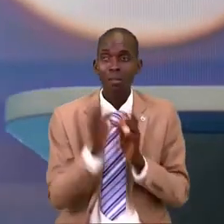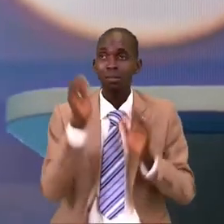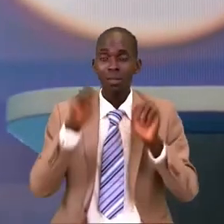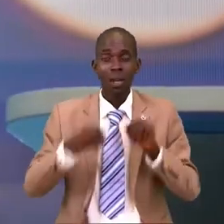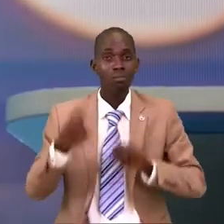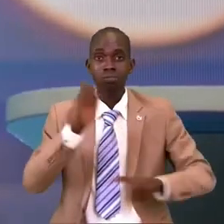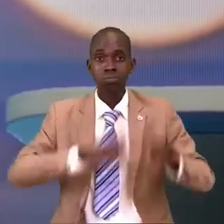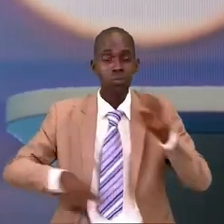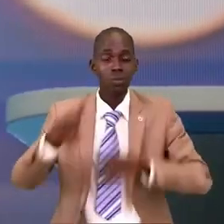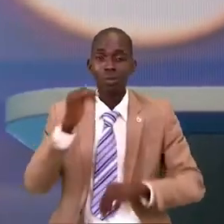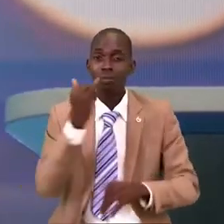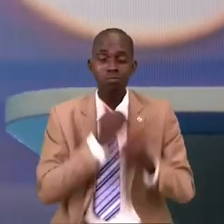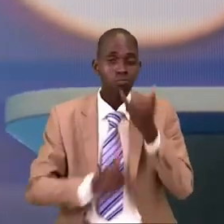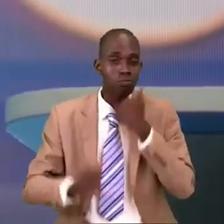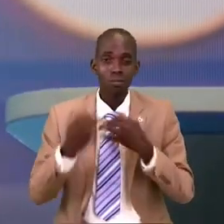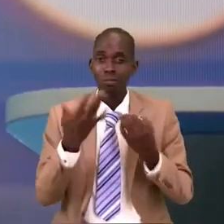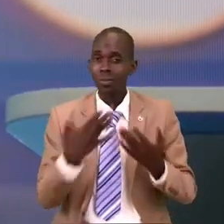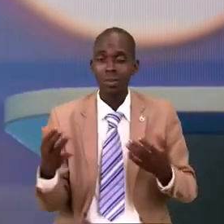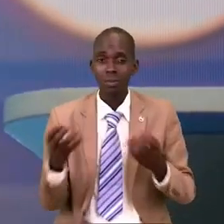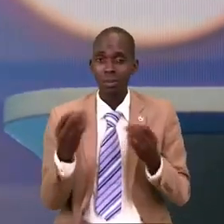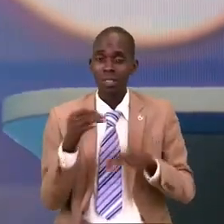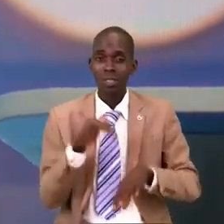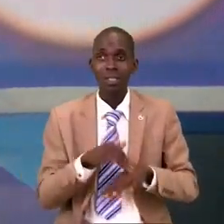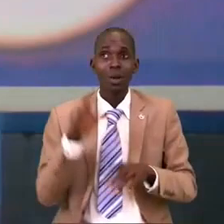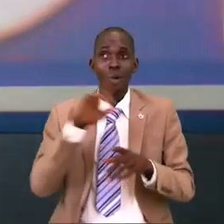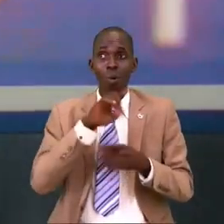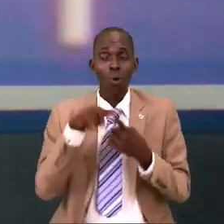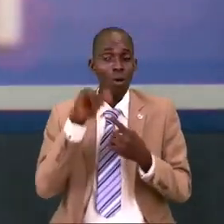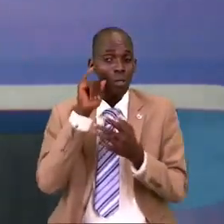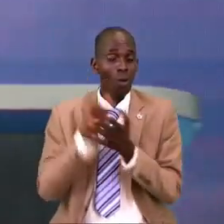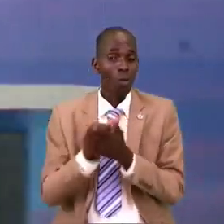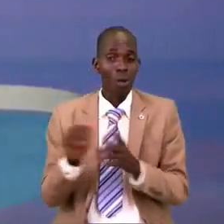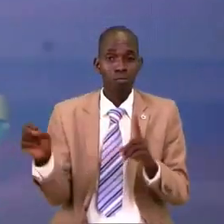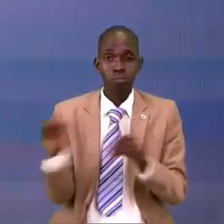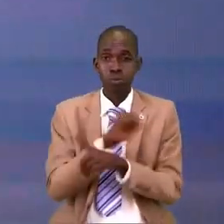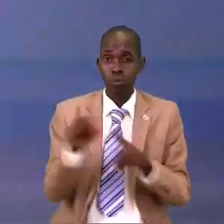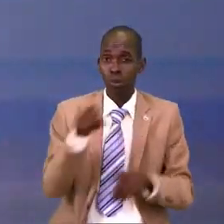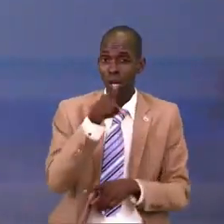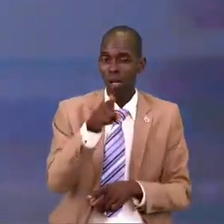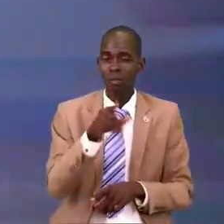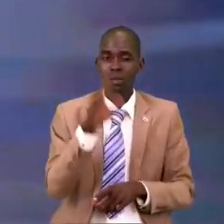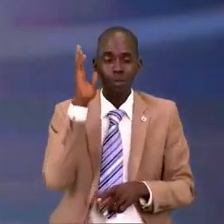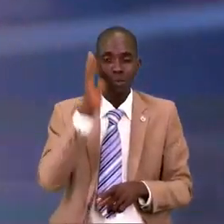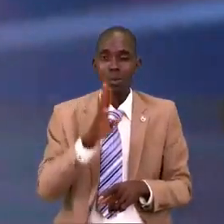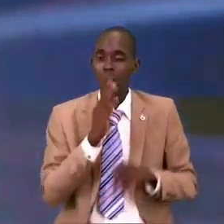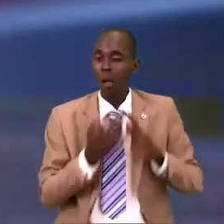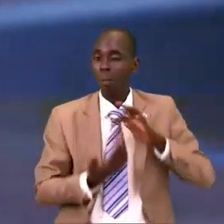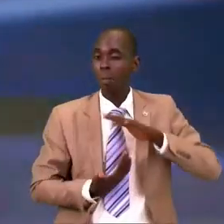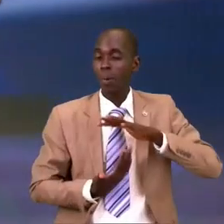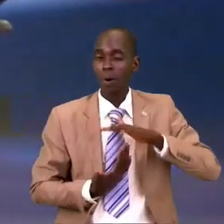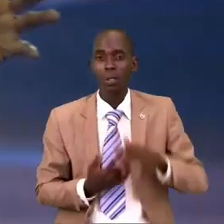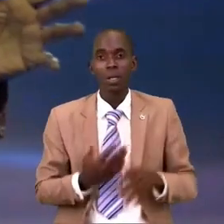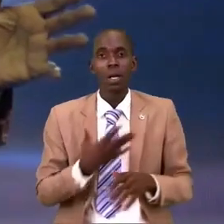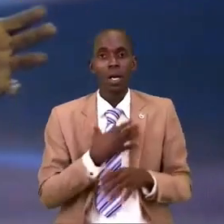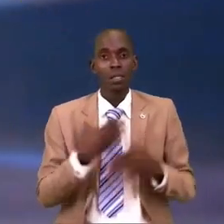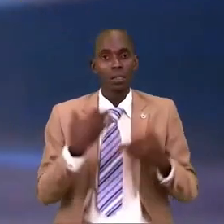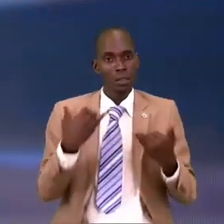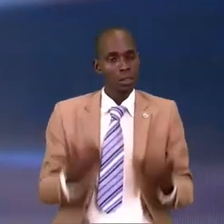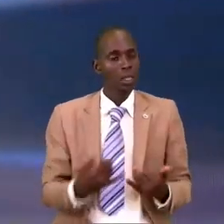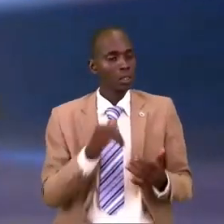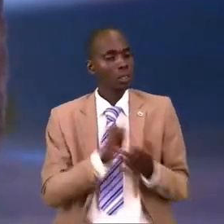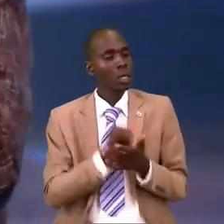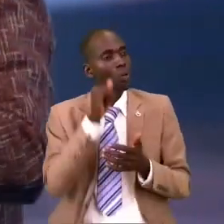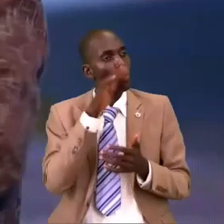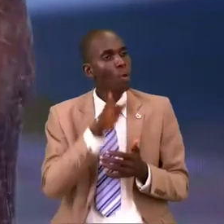she's saved. She's got the mercy of God. She's got the compassion of the Lord. And because